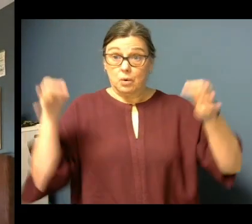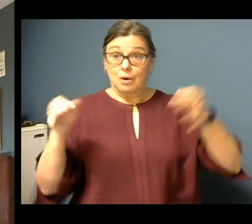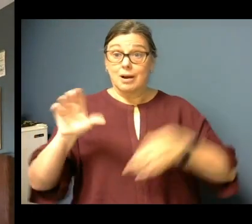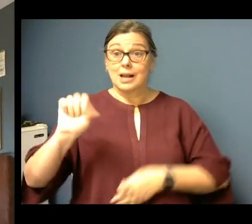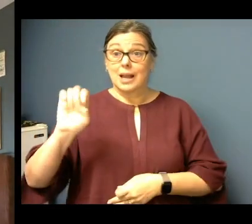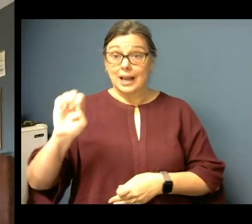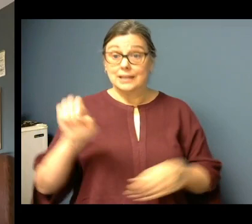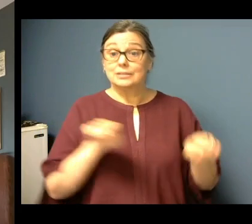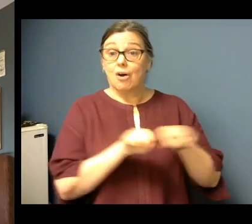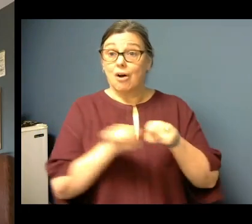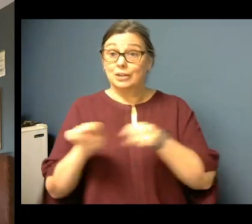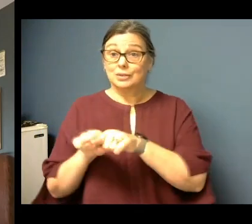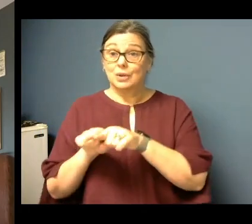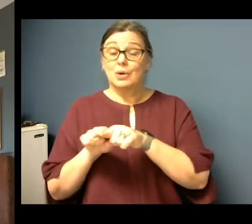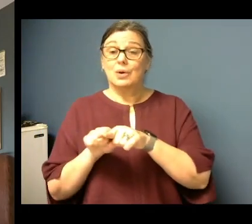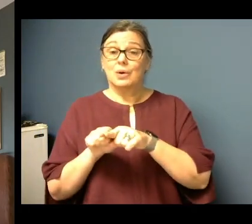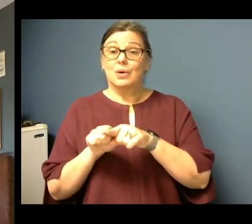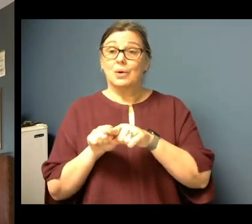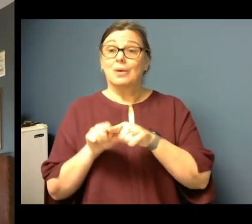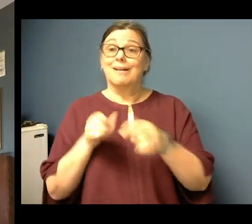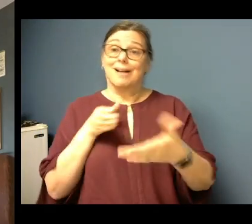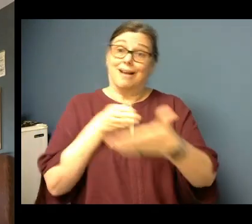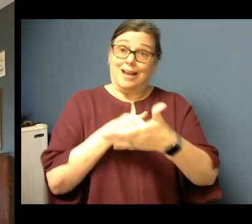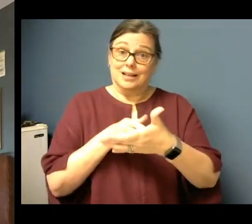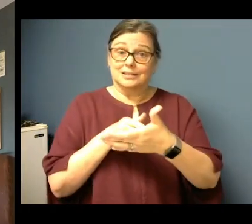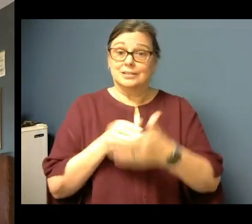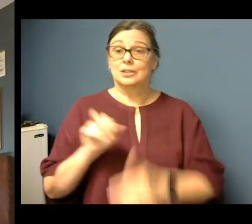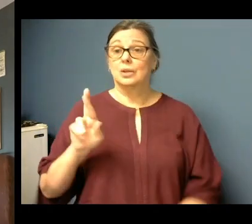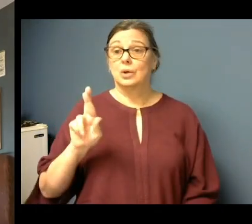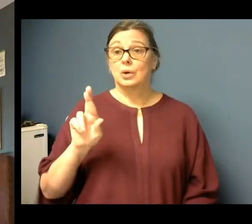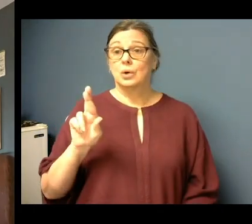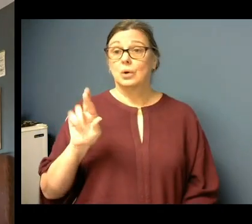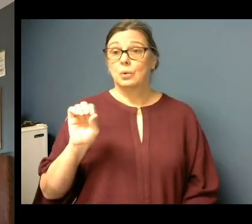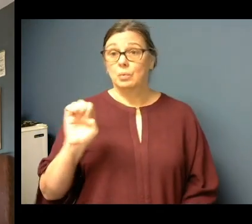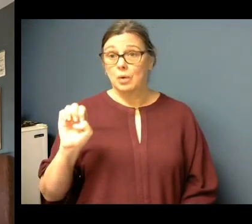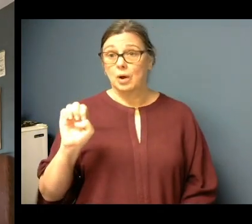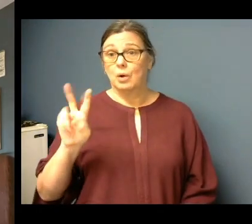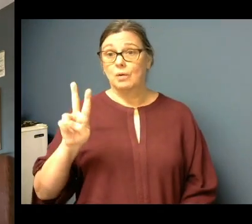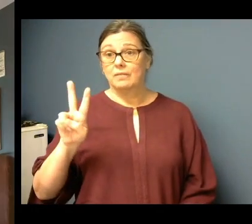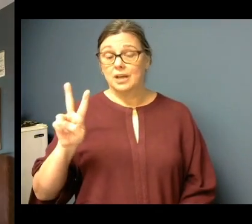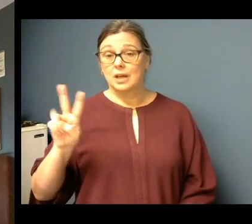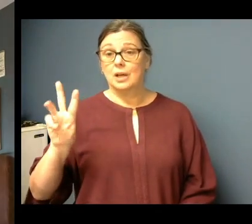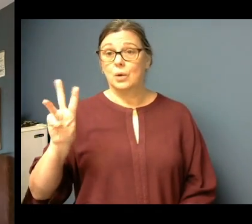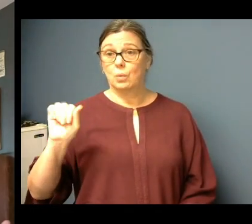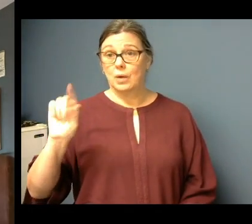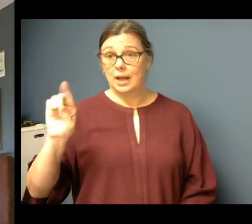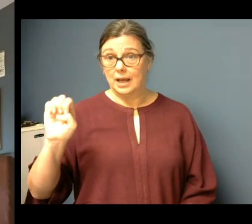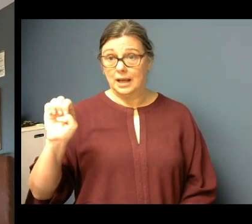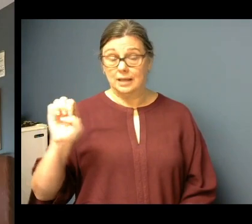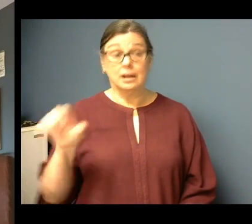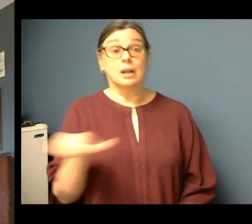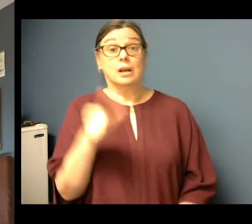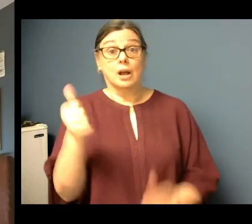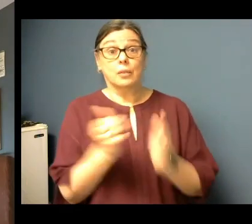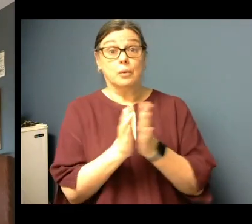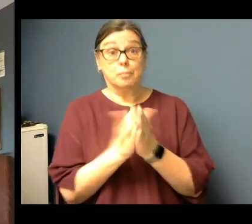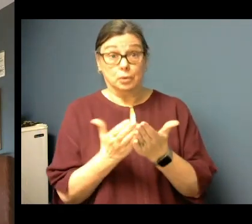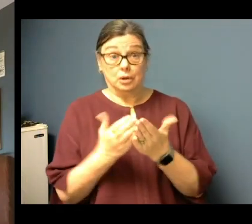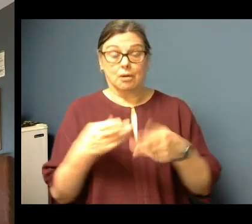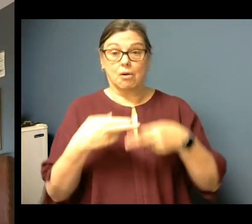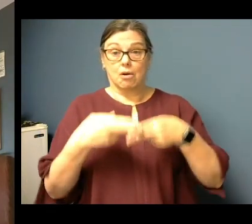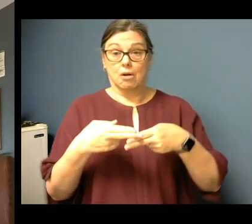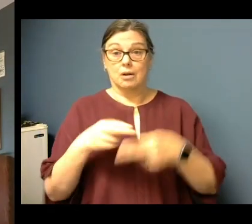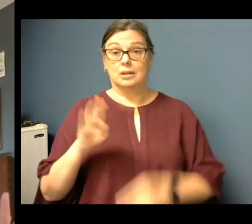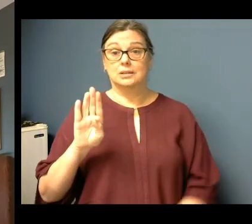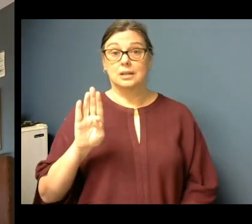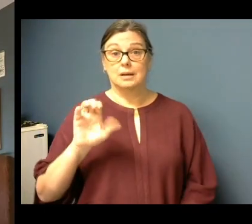against the Roe v. Wade decision. We will look at, there's actually a book called Backlash that a journalist